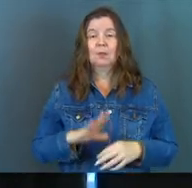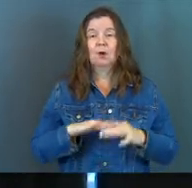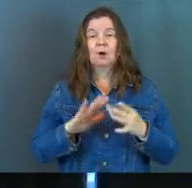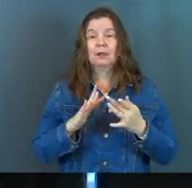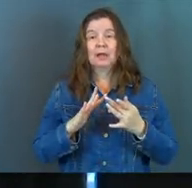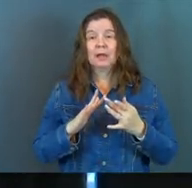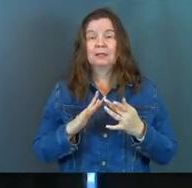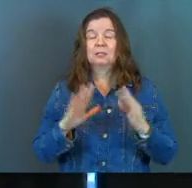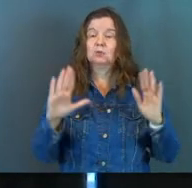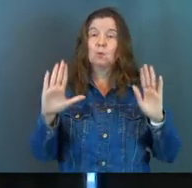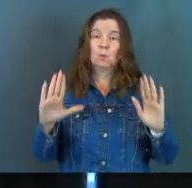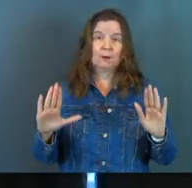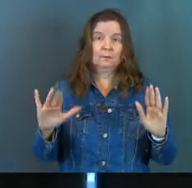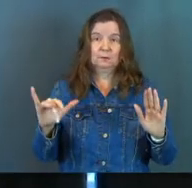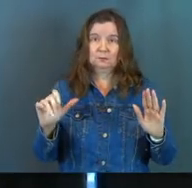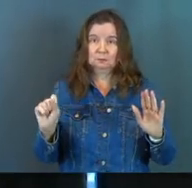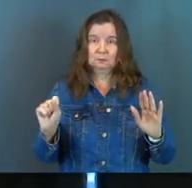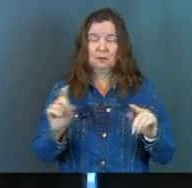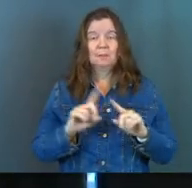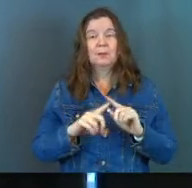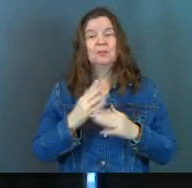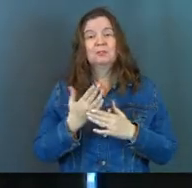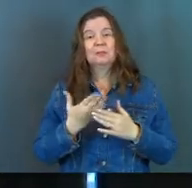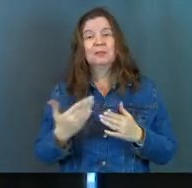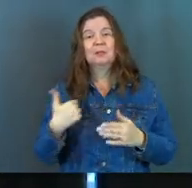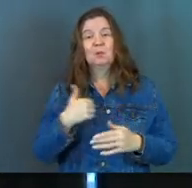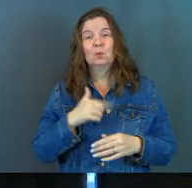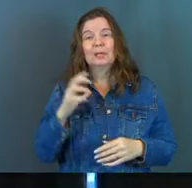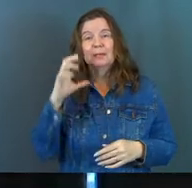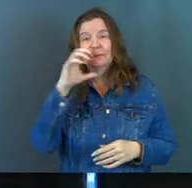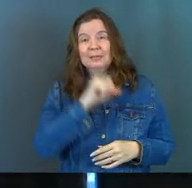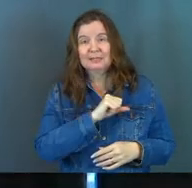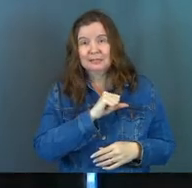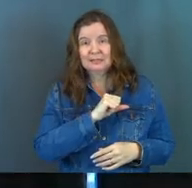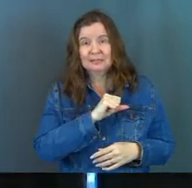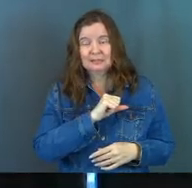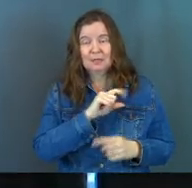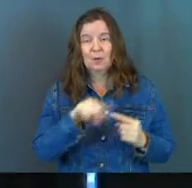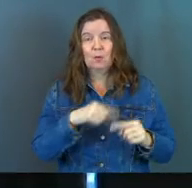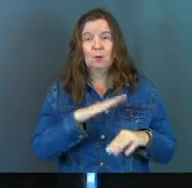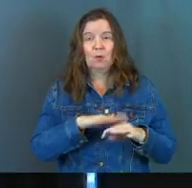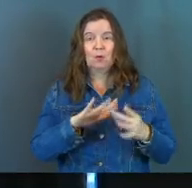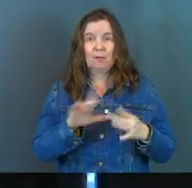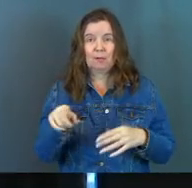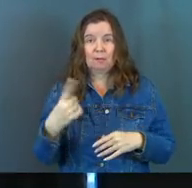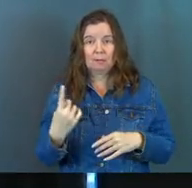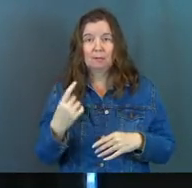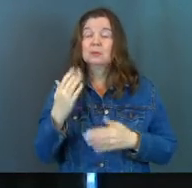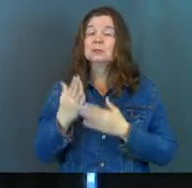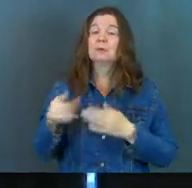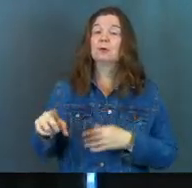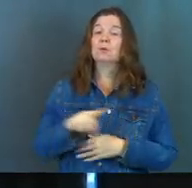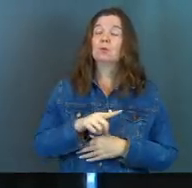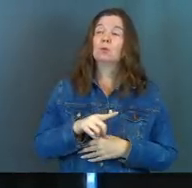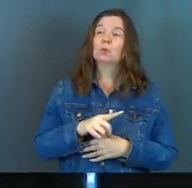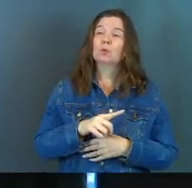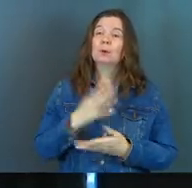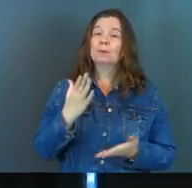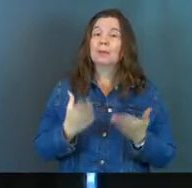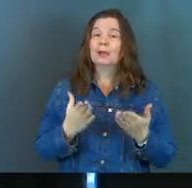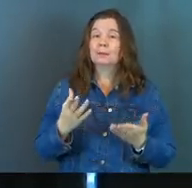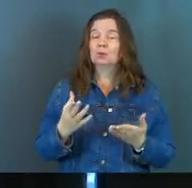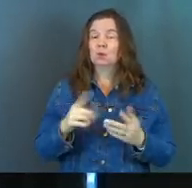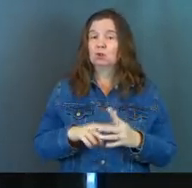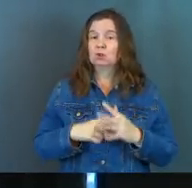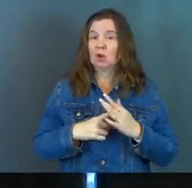Online is wonderful, but there's some things that we miss out on when we're online. Some of you guys, maybe